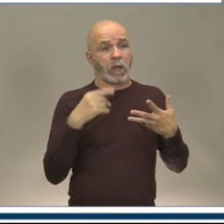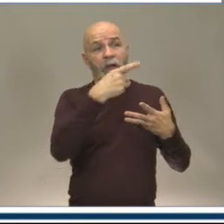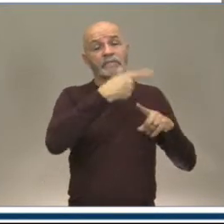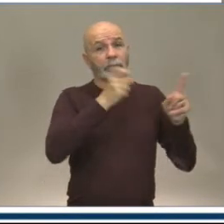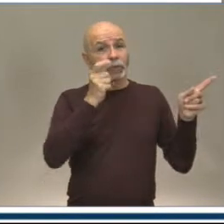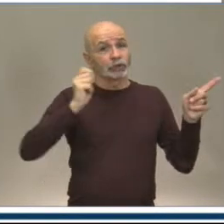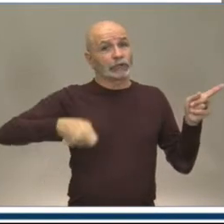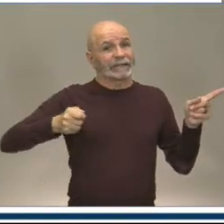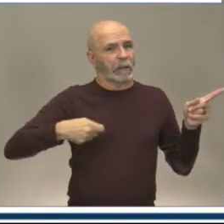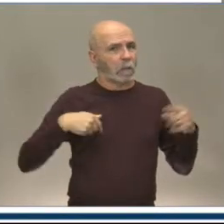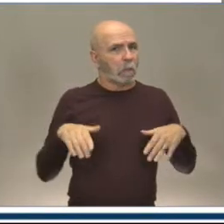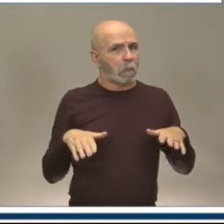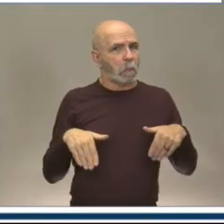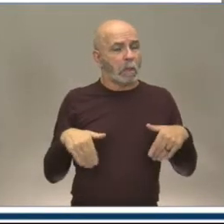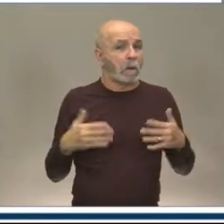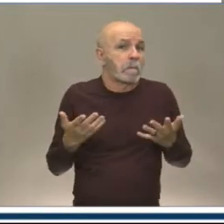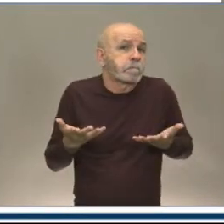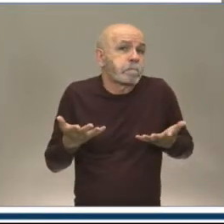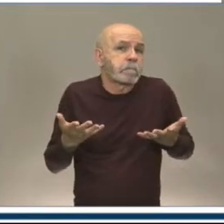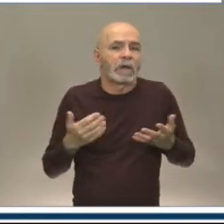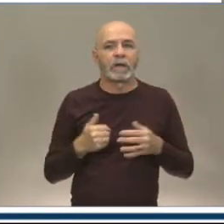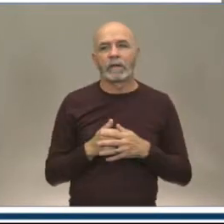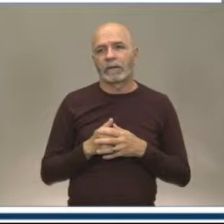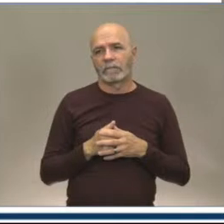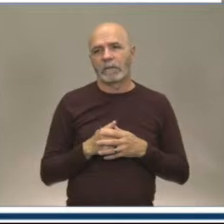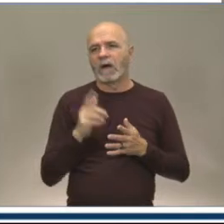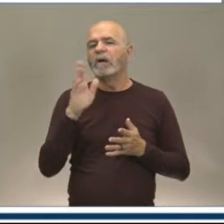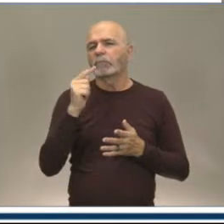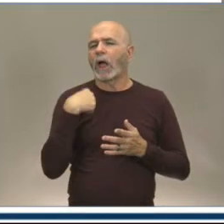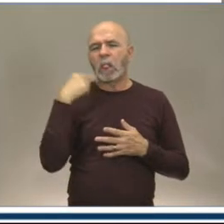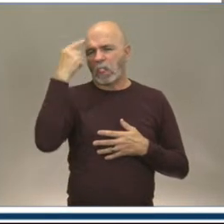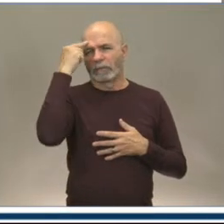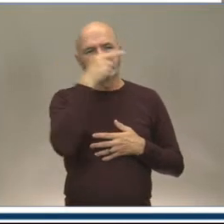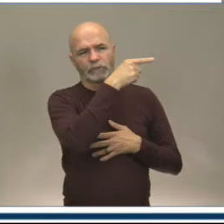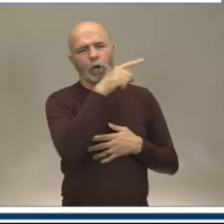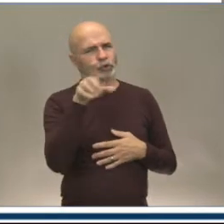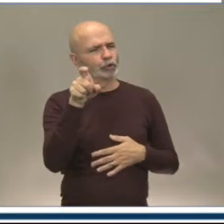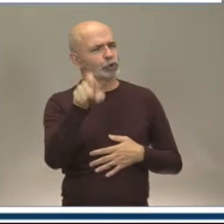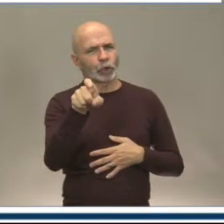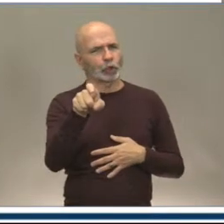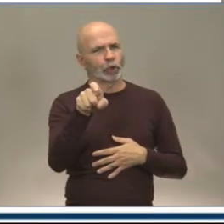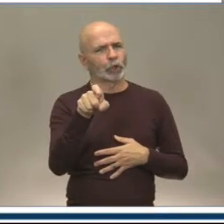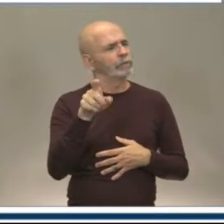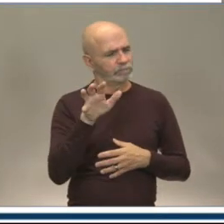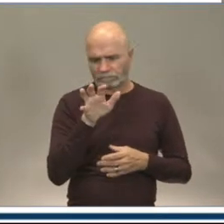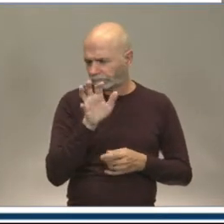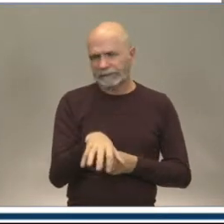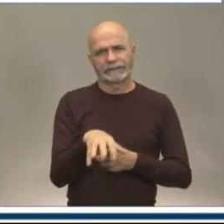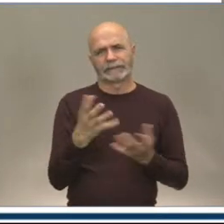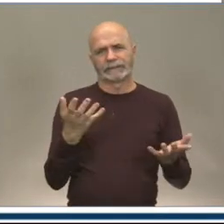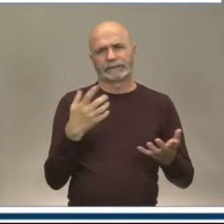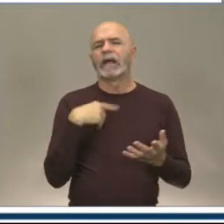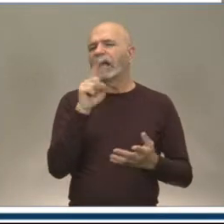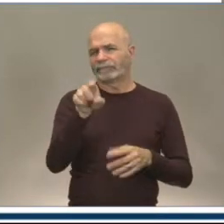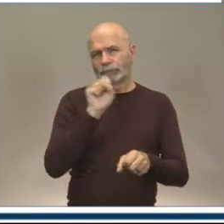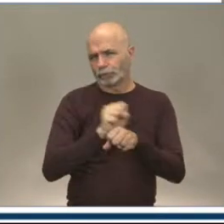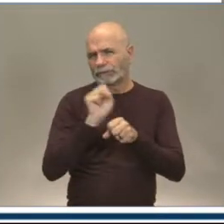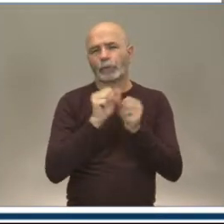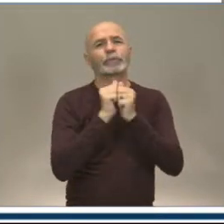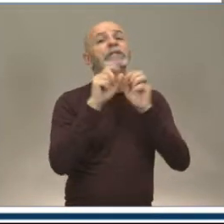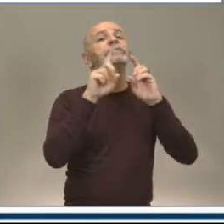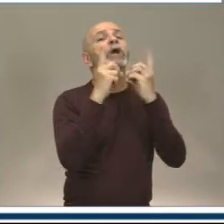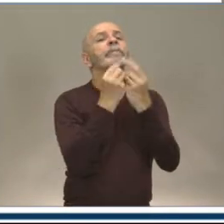we have a position on that, so that they should be vaccinated like everybody else, and we're going to work with the Department of Justice and